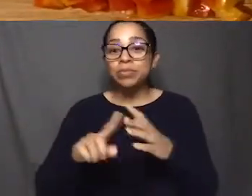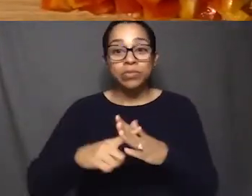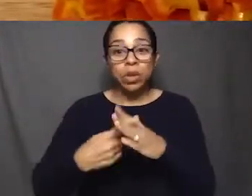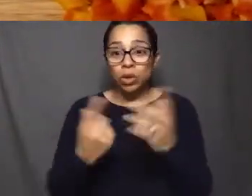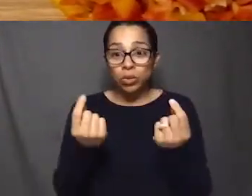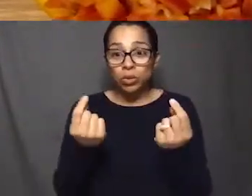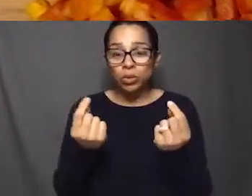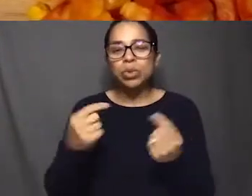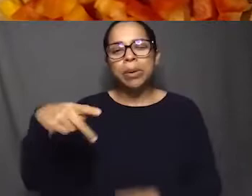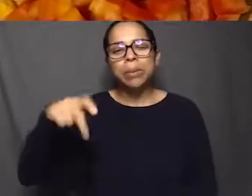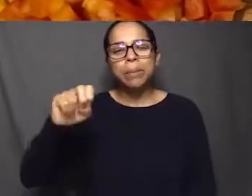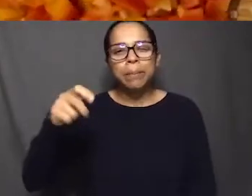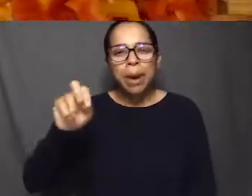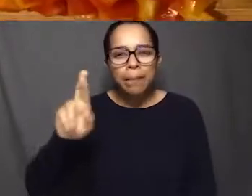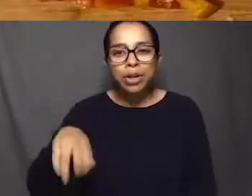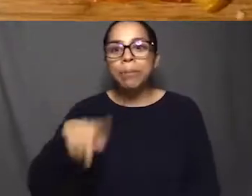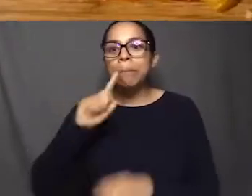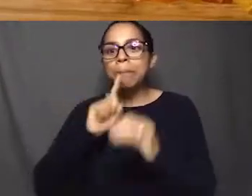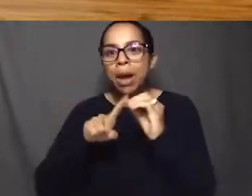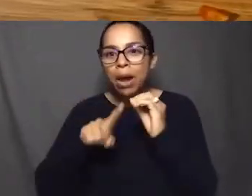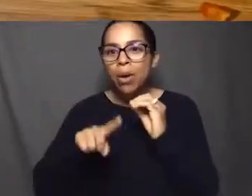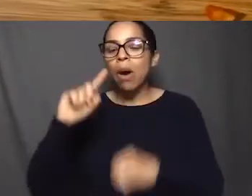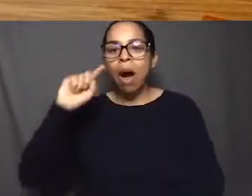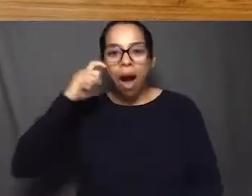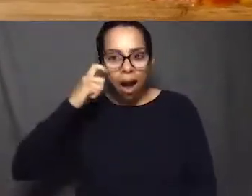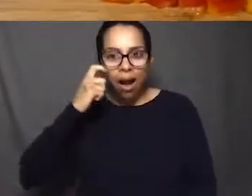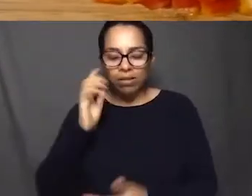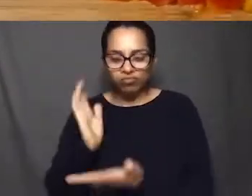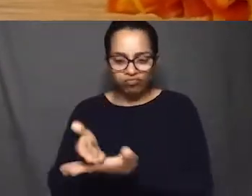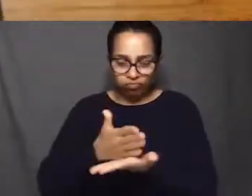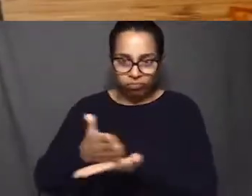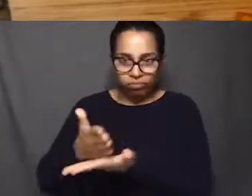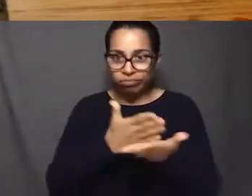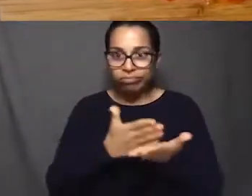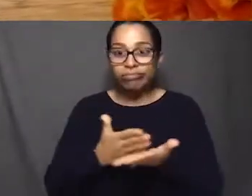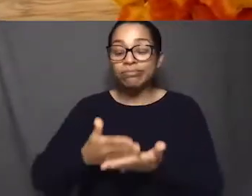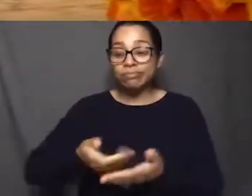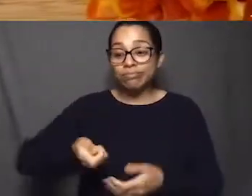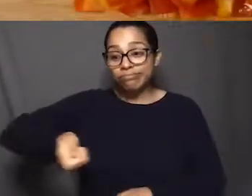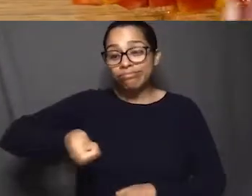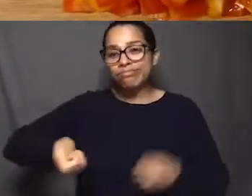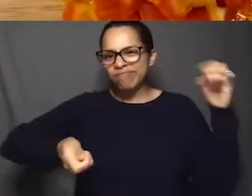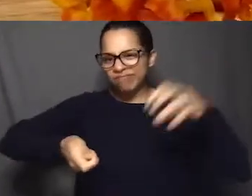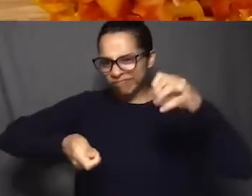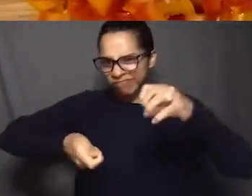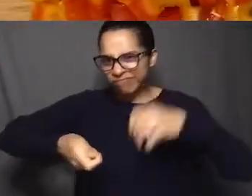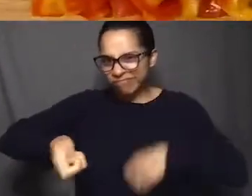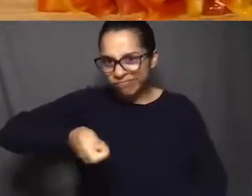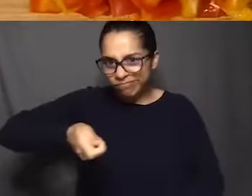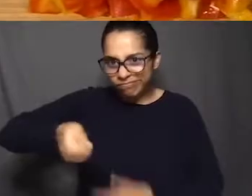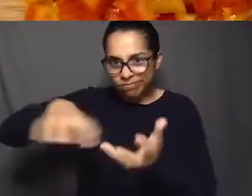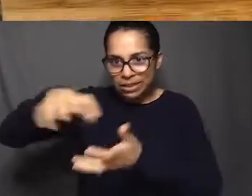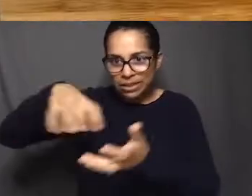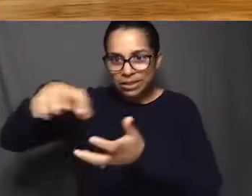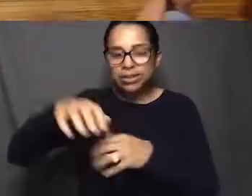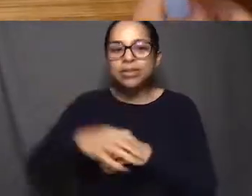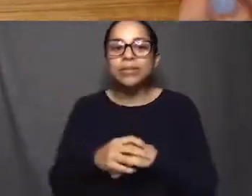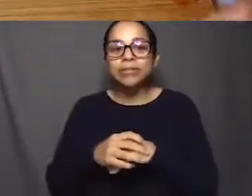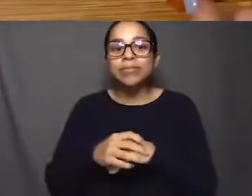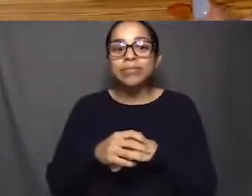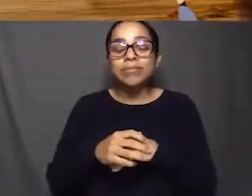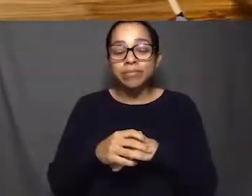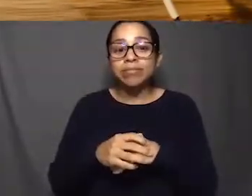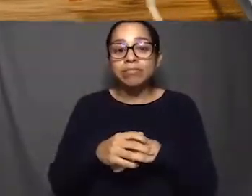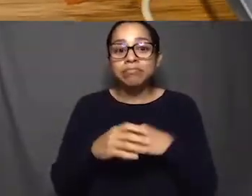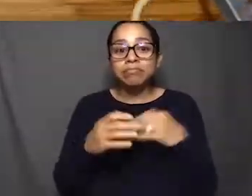start off by chopping up the peppers, tomatoes, and the onions, adding it all to a pan and sauteing it together. Now that we